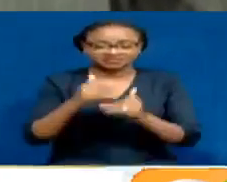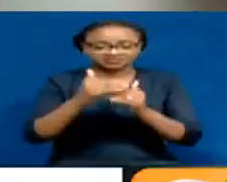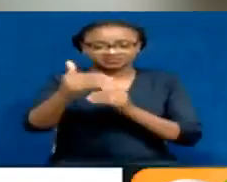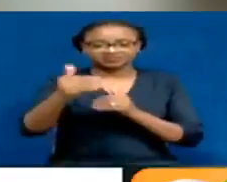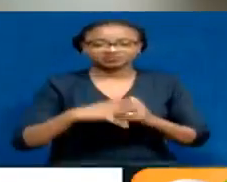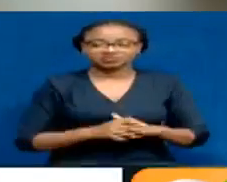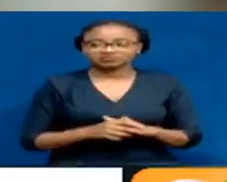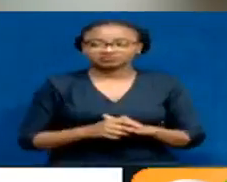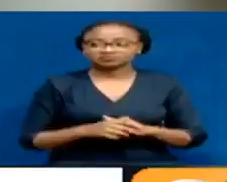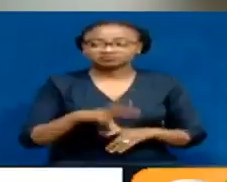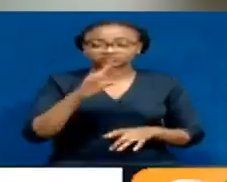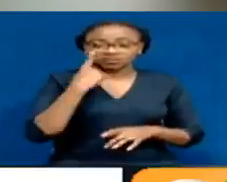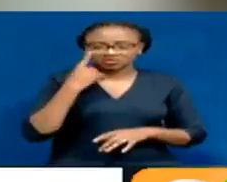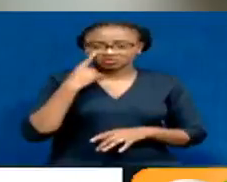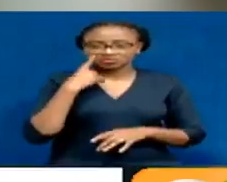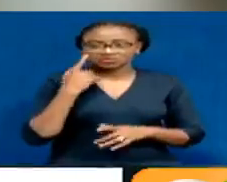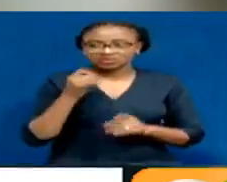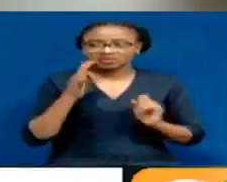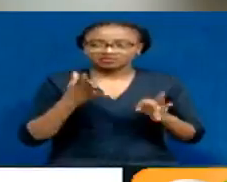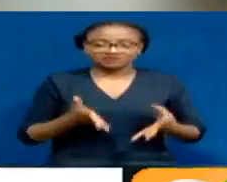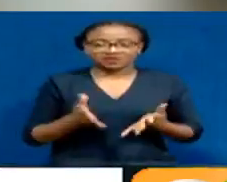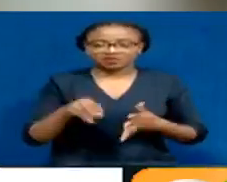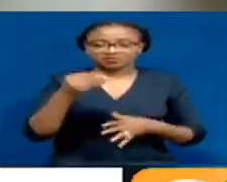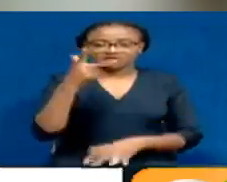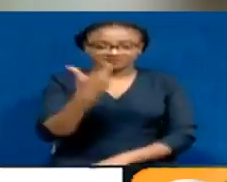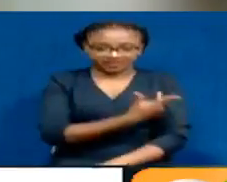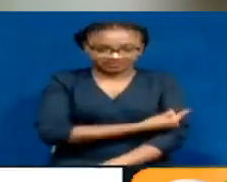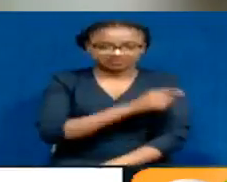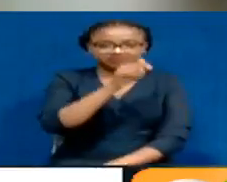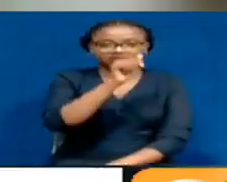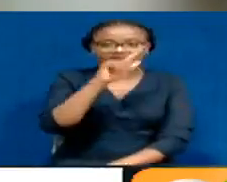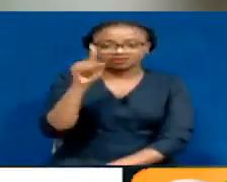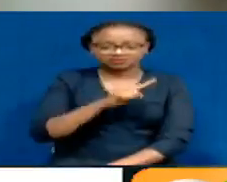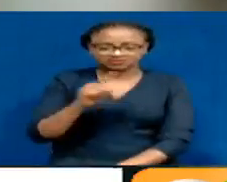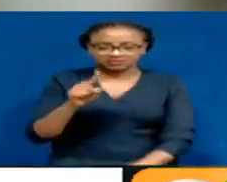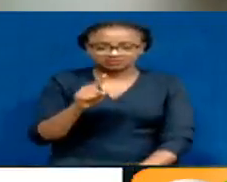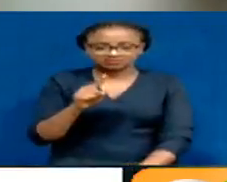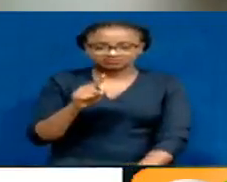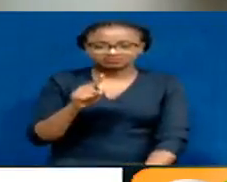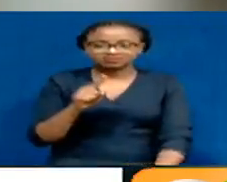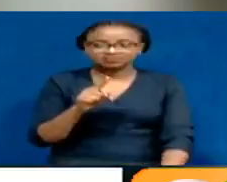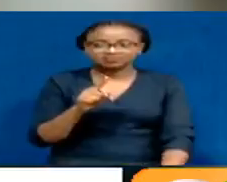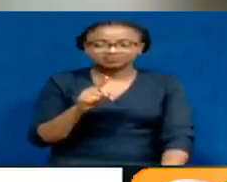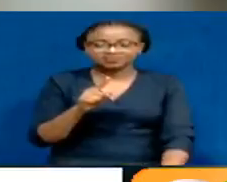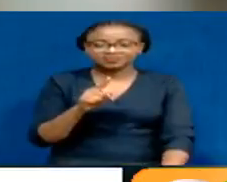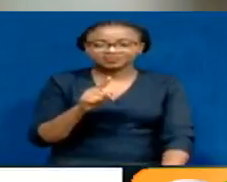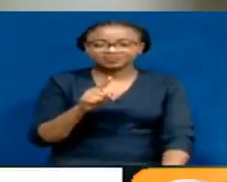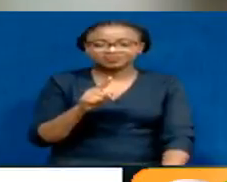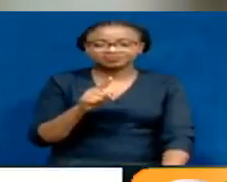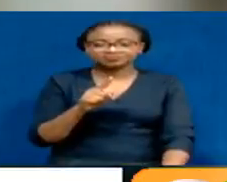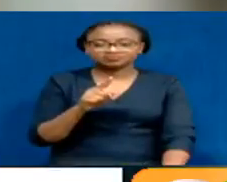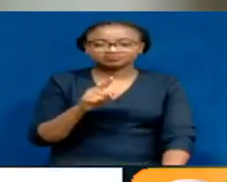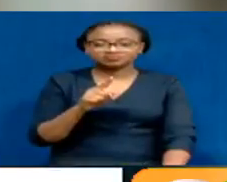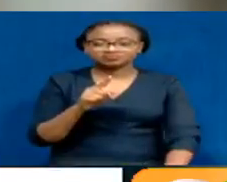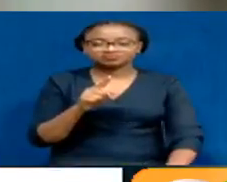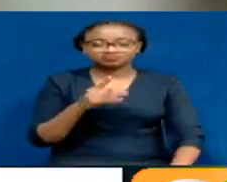future. What we're seeing when we give a third dose of the Oxford AstraZeneca vaccine is that you augment